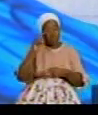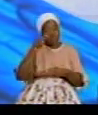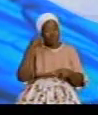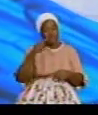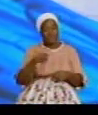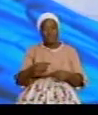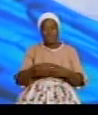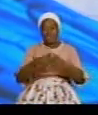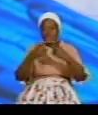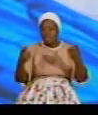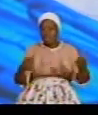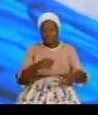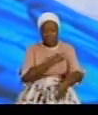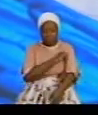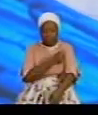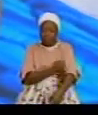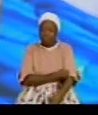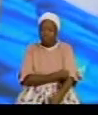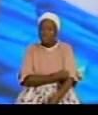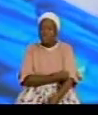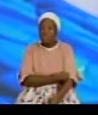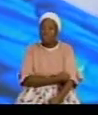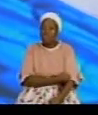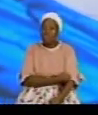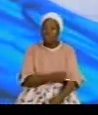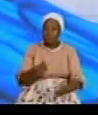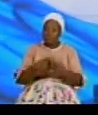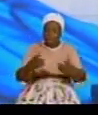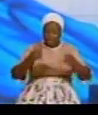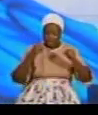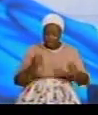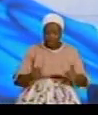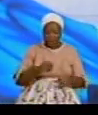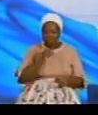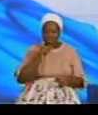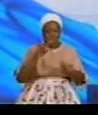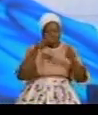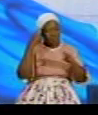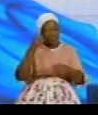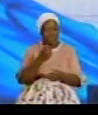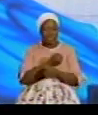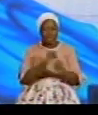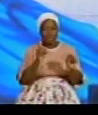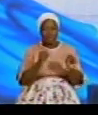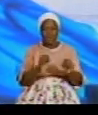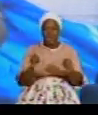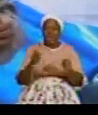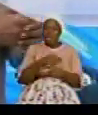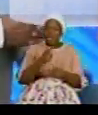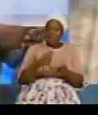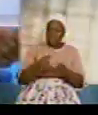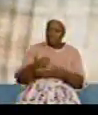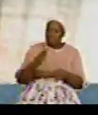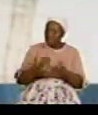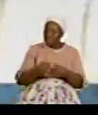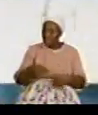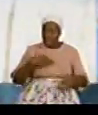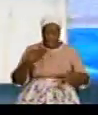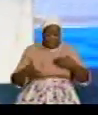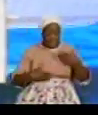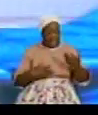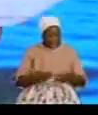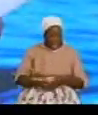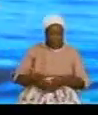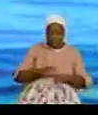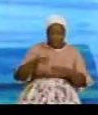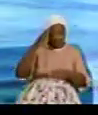but they're not looking for salvation. And there are people who are joyful and happy. The sick is getting healed and demons